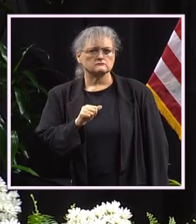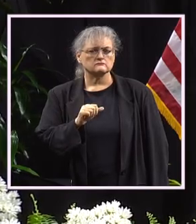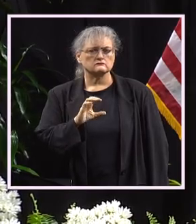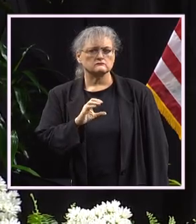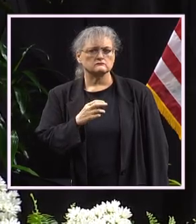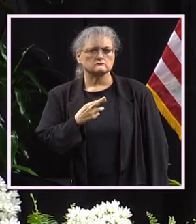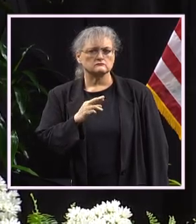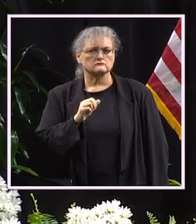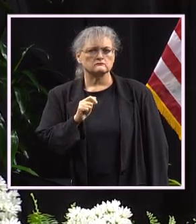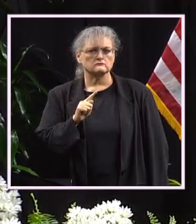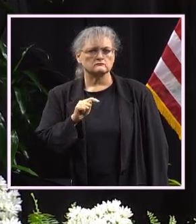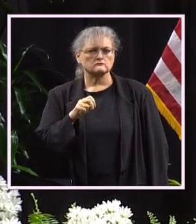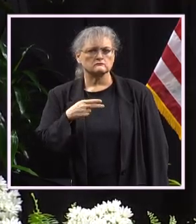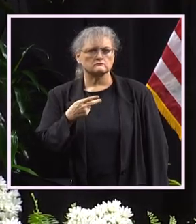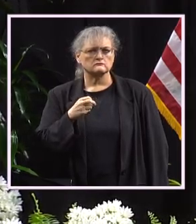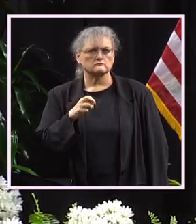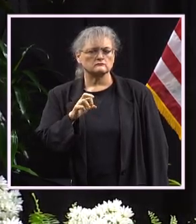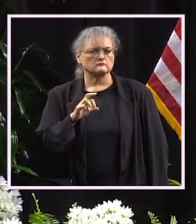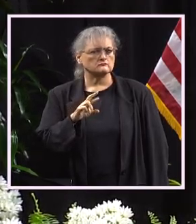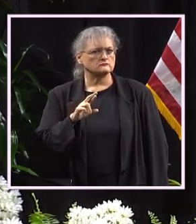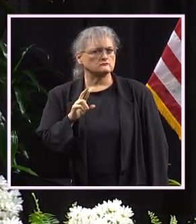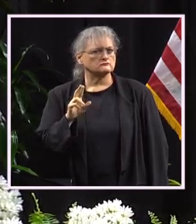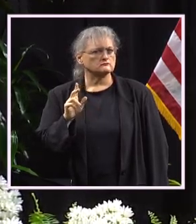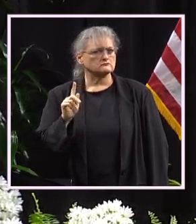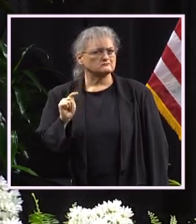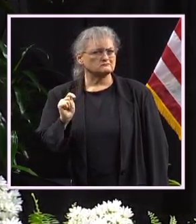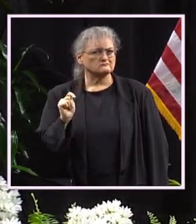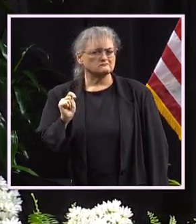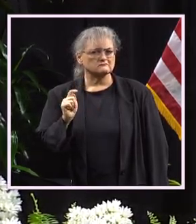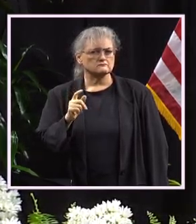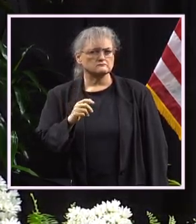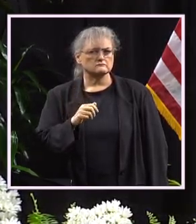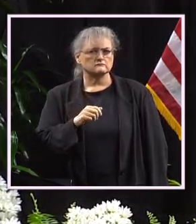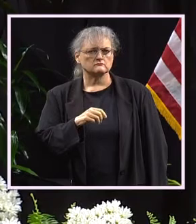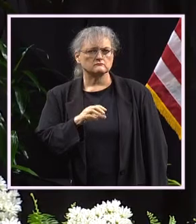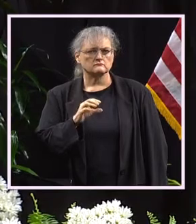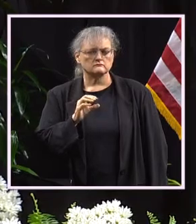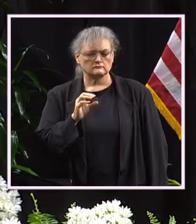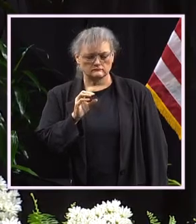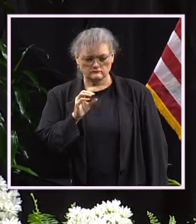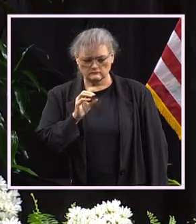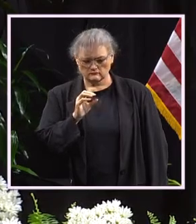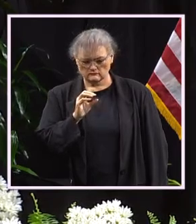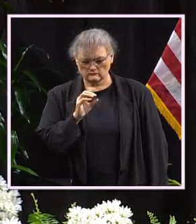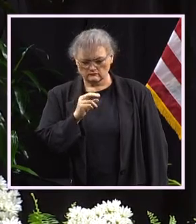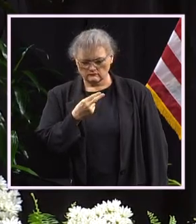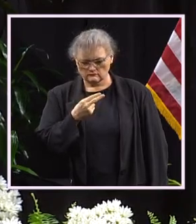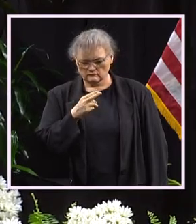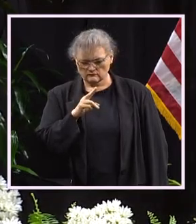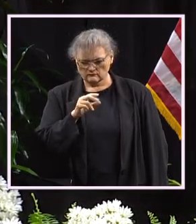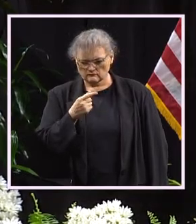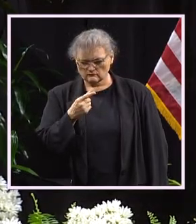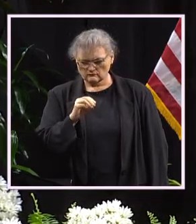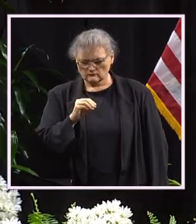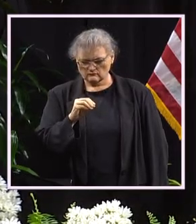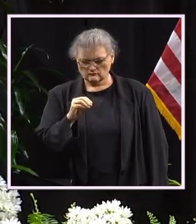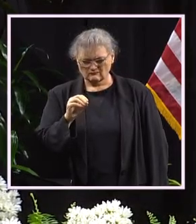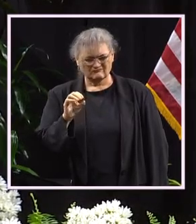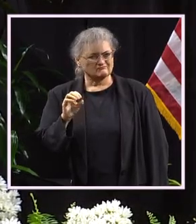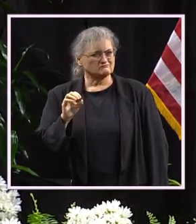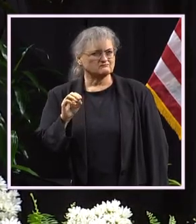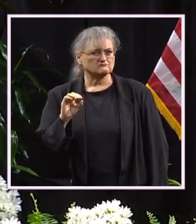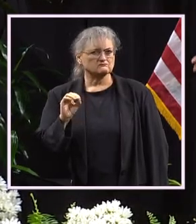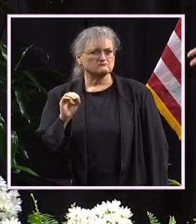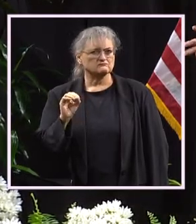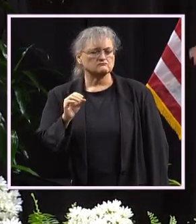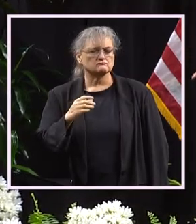Christopher Jose Garaña, magna cum laude. Hugo Zhang, summa cum laude.